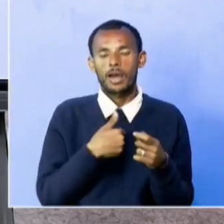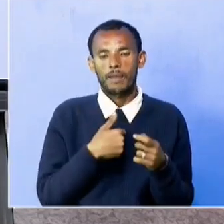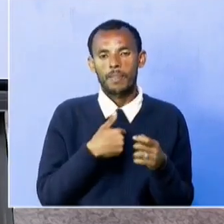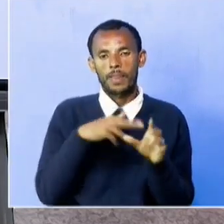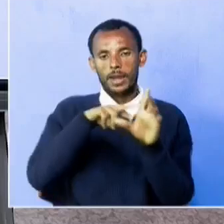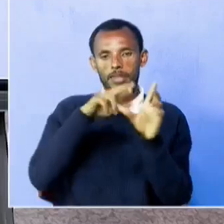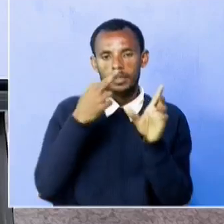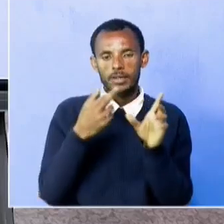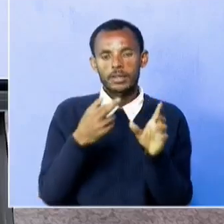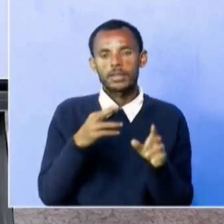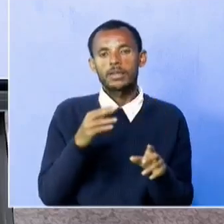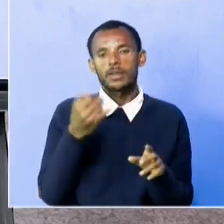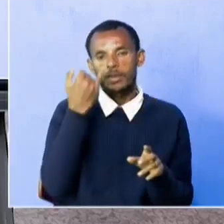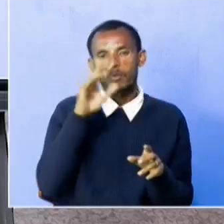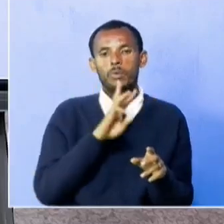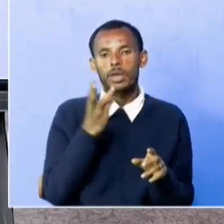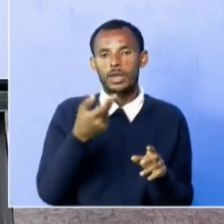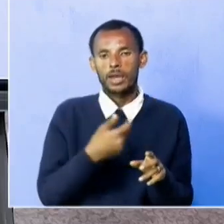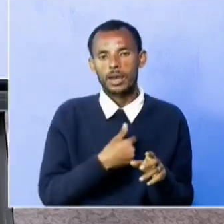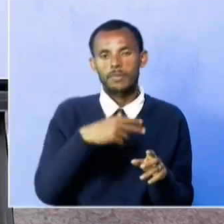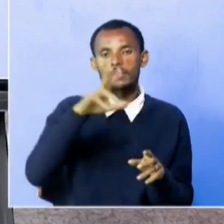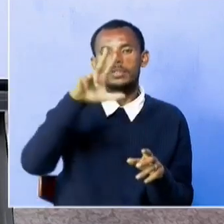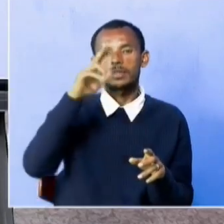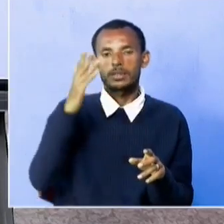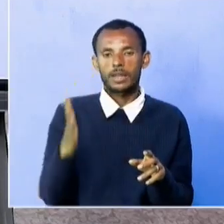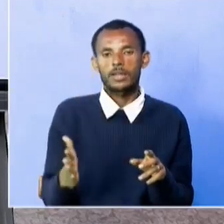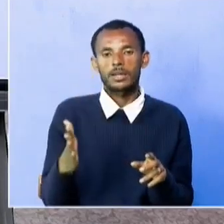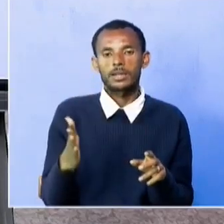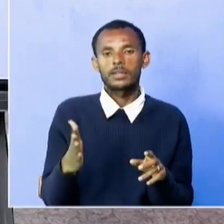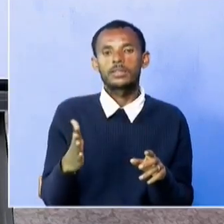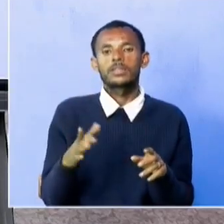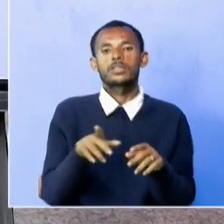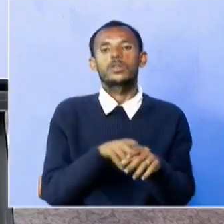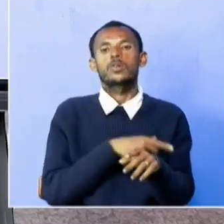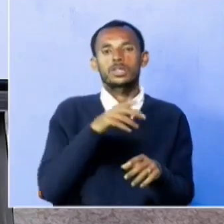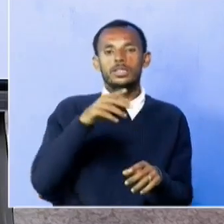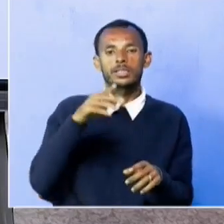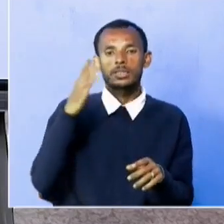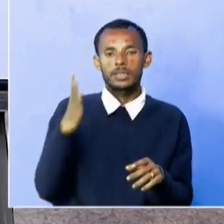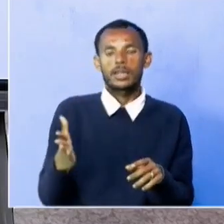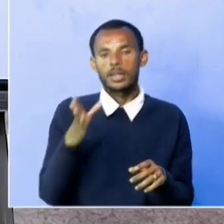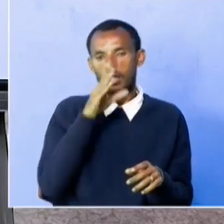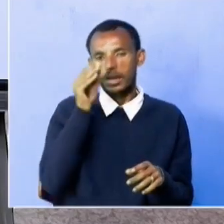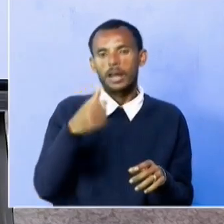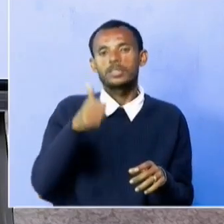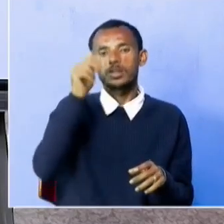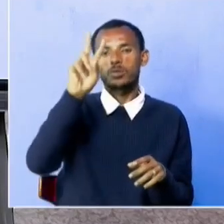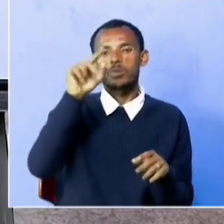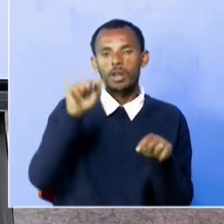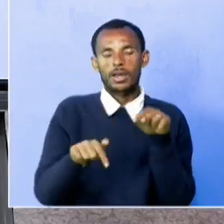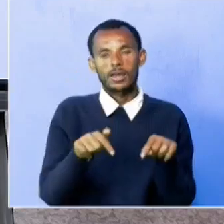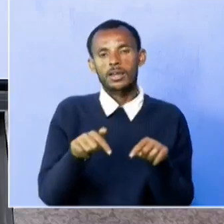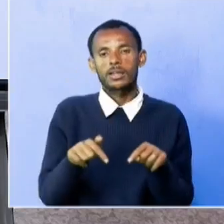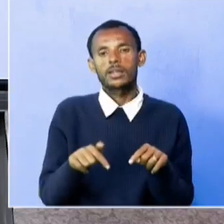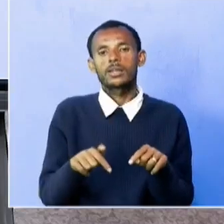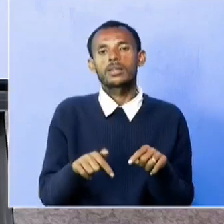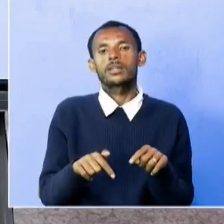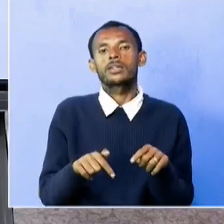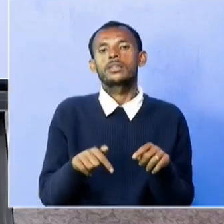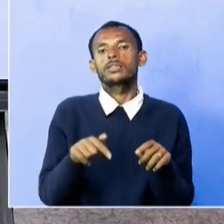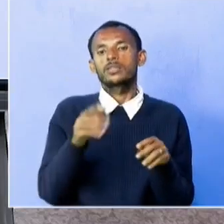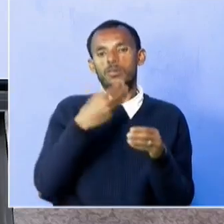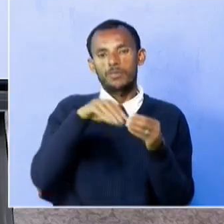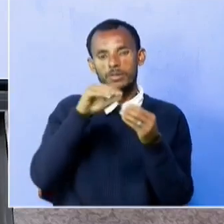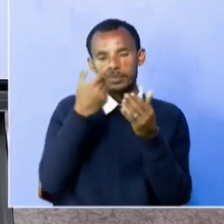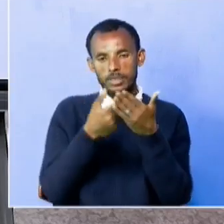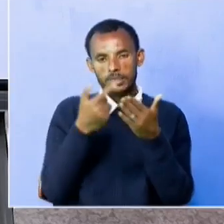angle, if we have three sides, the longest one and the other two legs, then the converse of